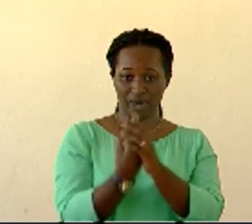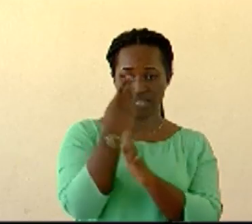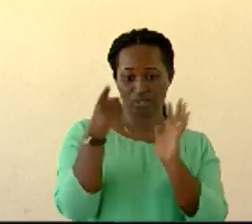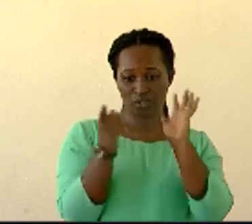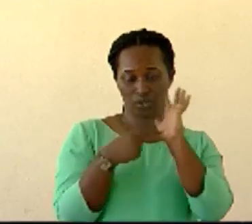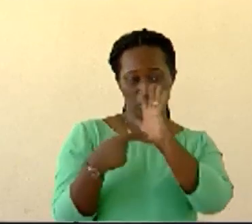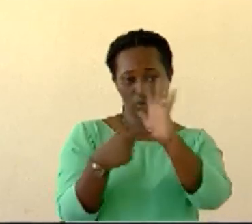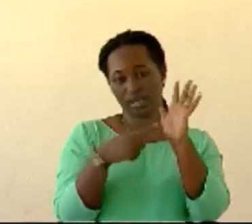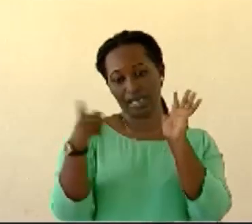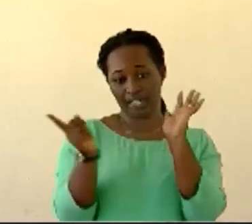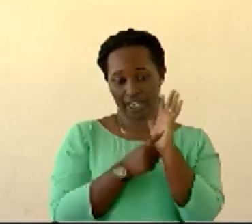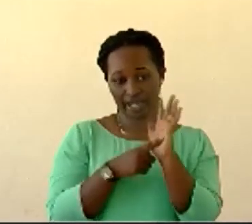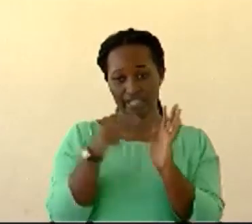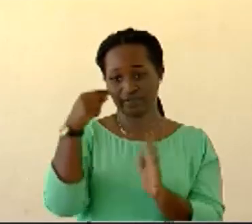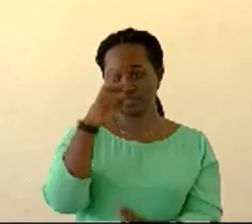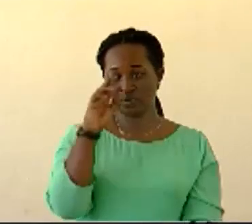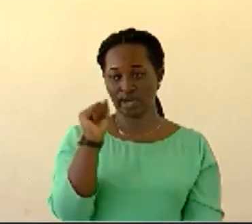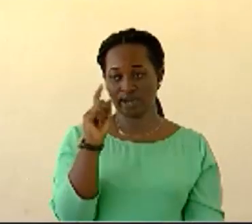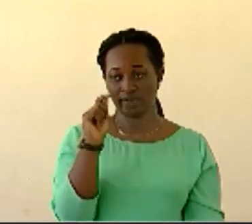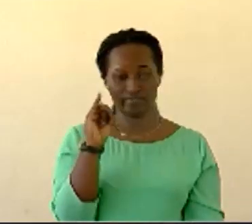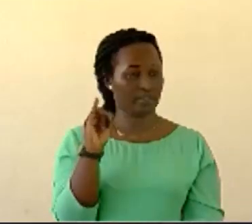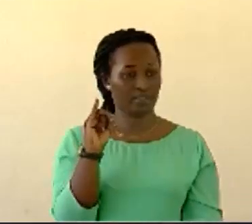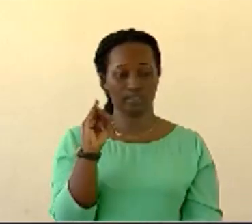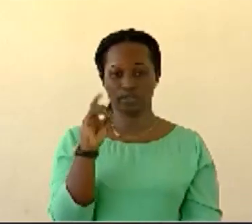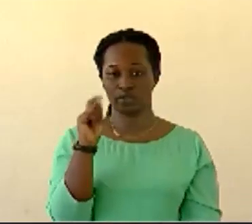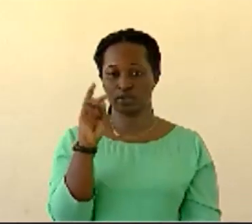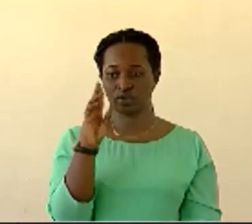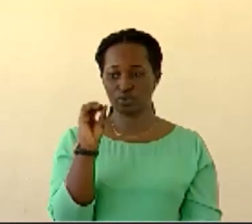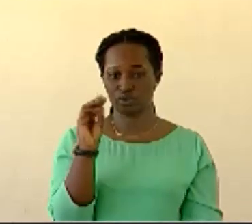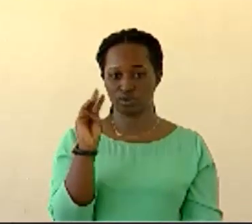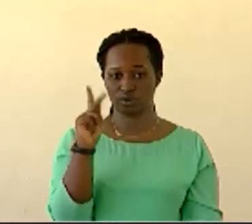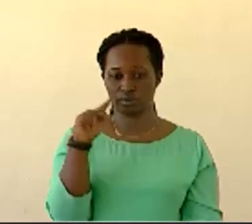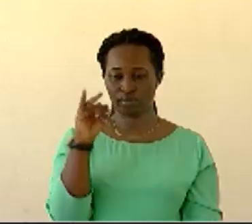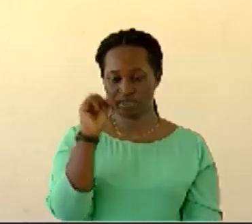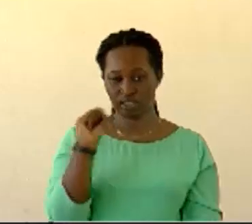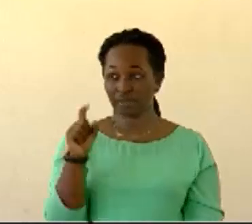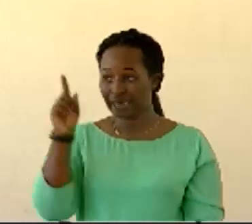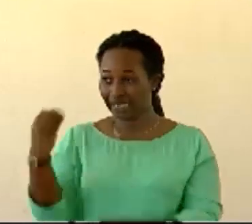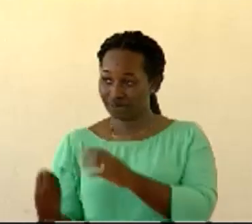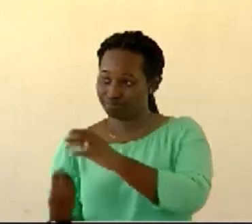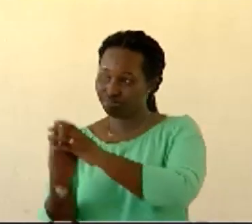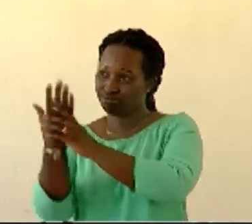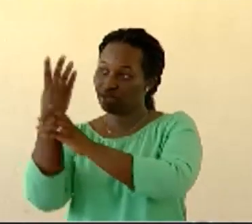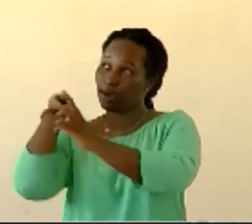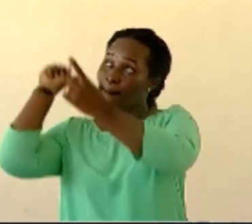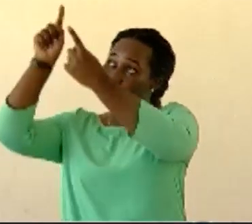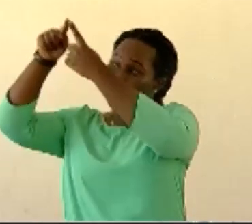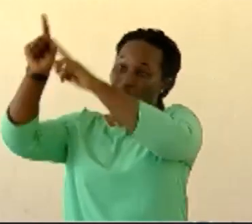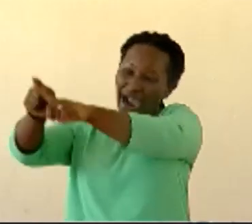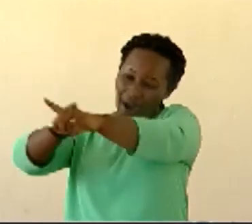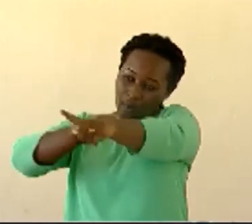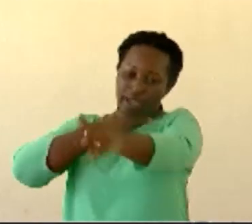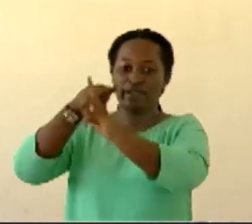gravitropism. What does it mean? This is the stem. It grows upwards, away from gravity. So that